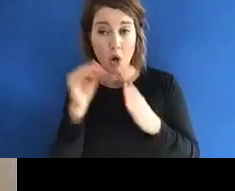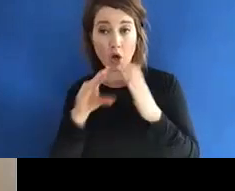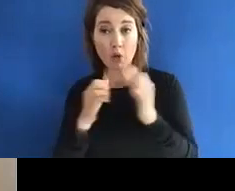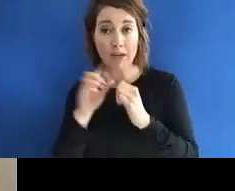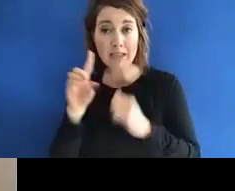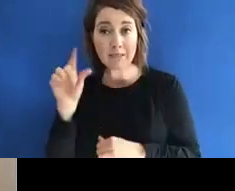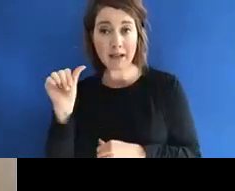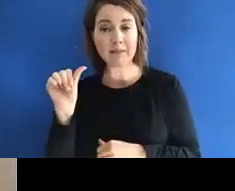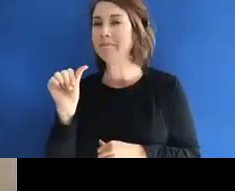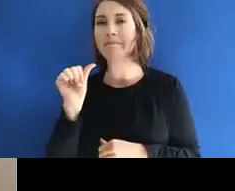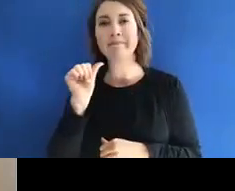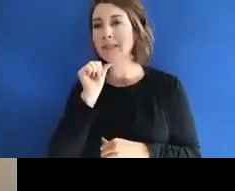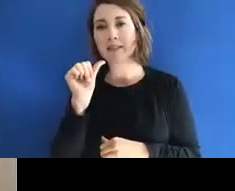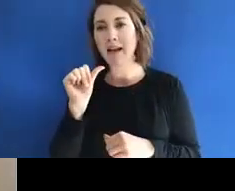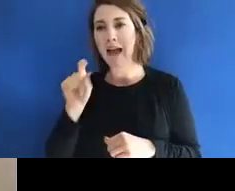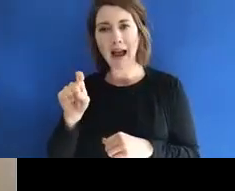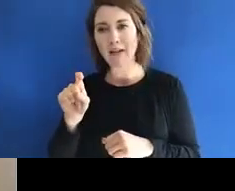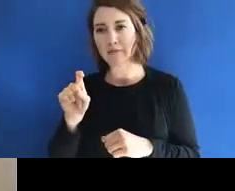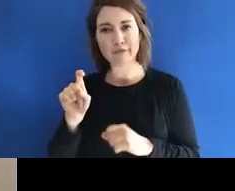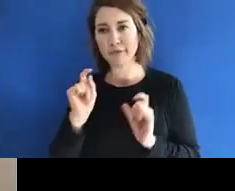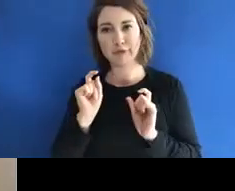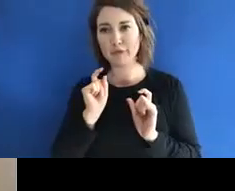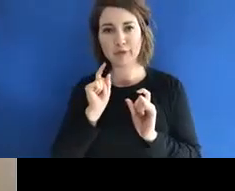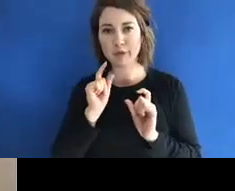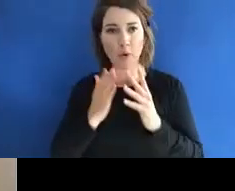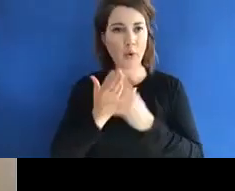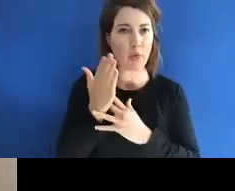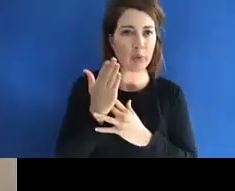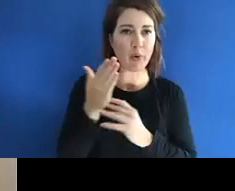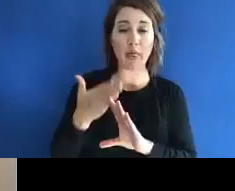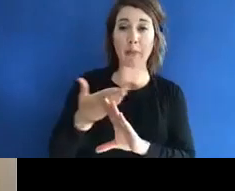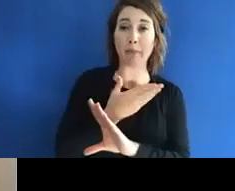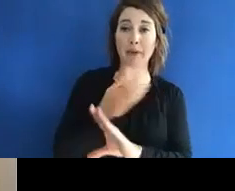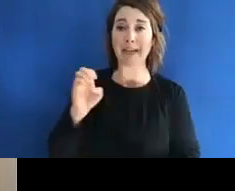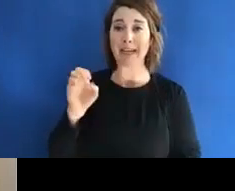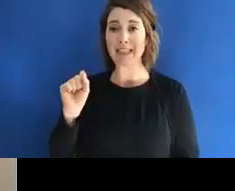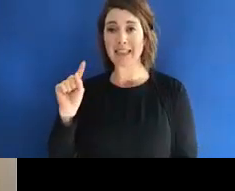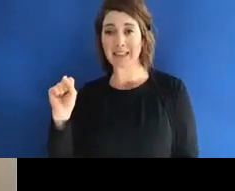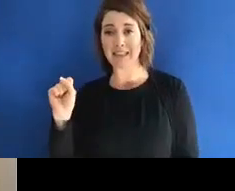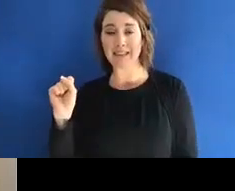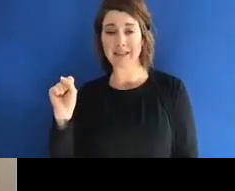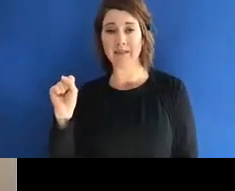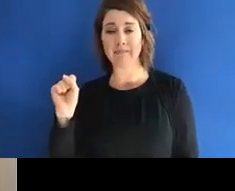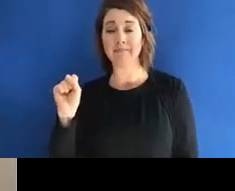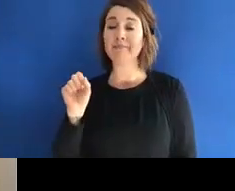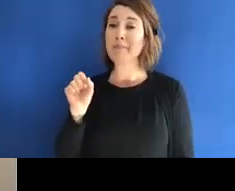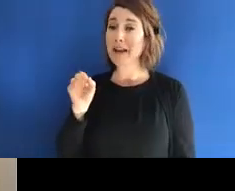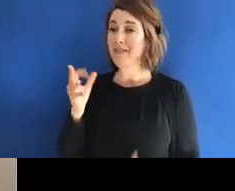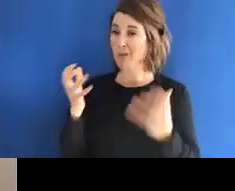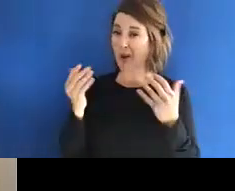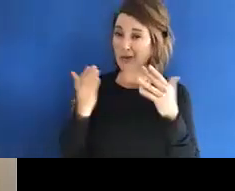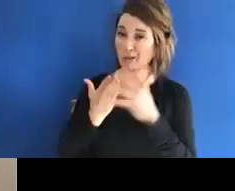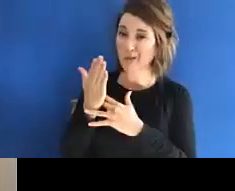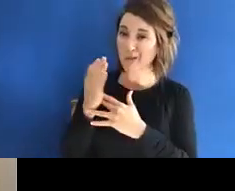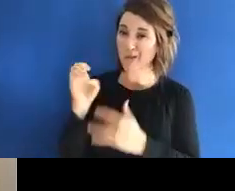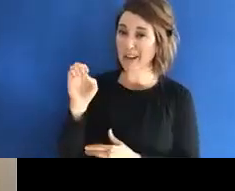receive pre-employment transition services, but to receive pre-employment transition services, the student must meet the